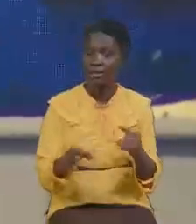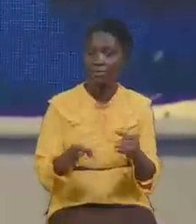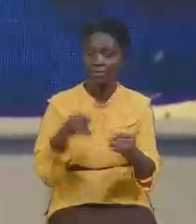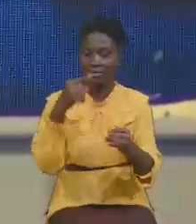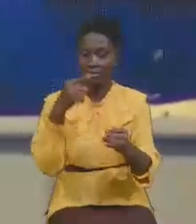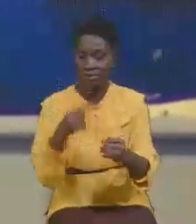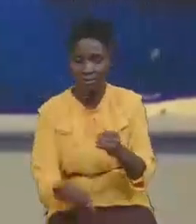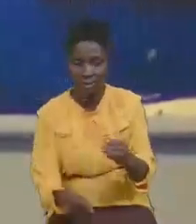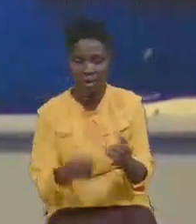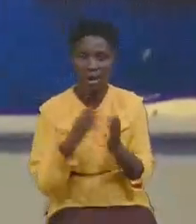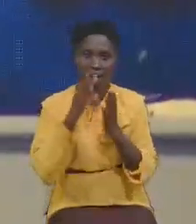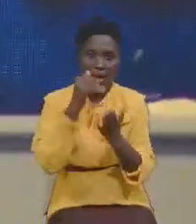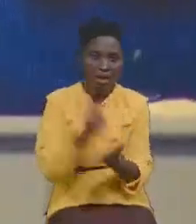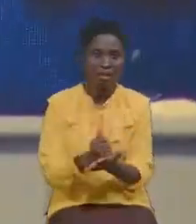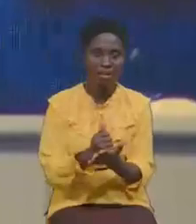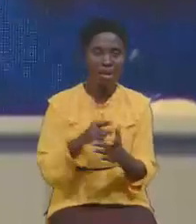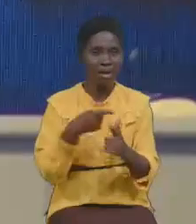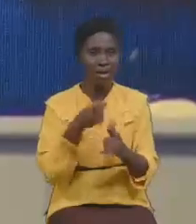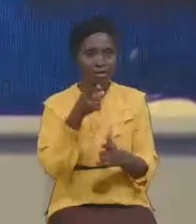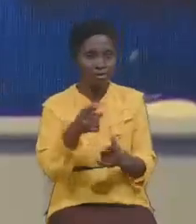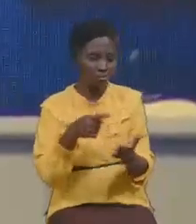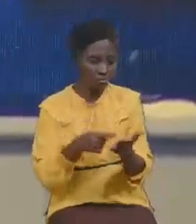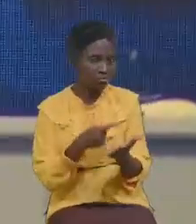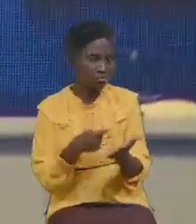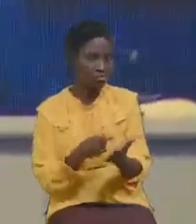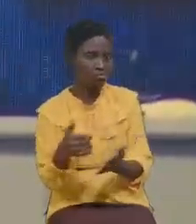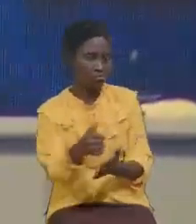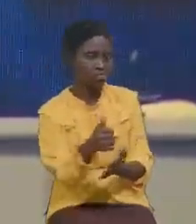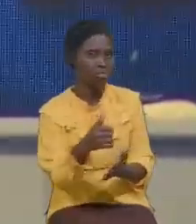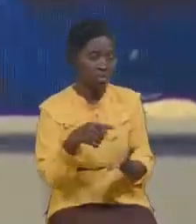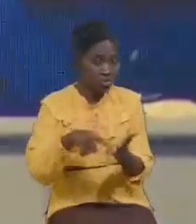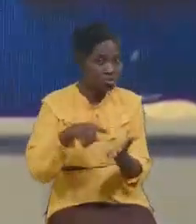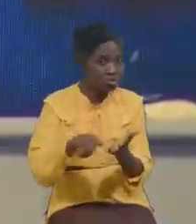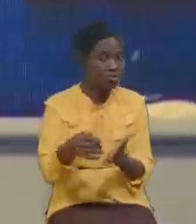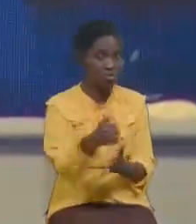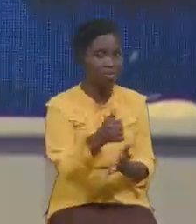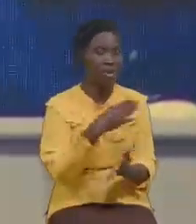amen, you check up yourself and you do what you